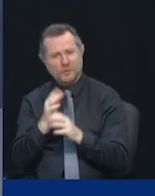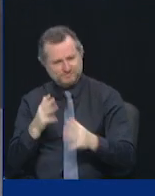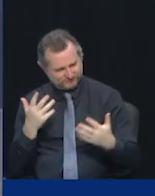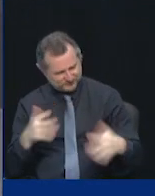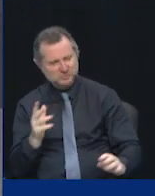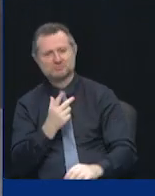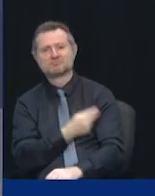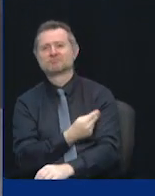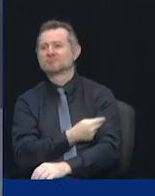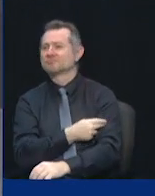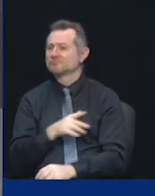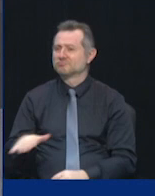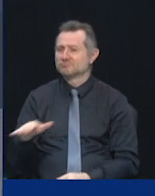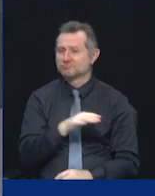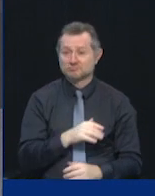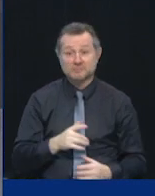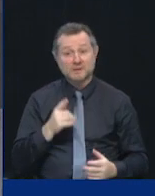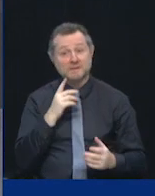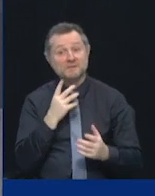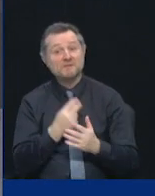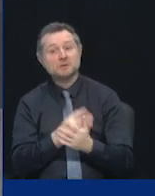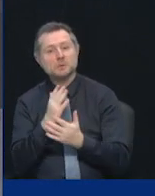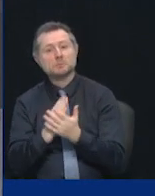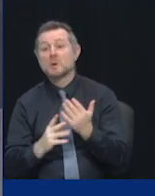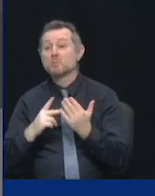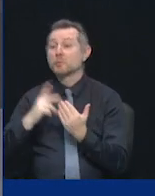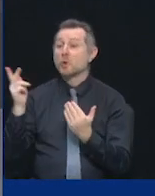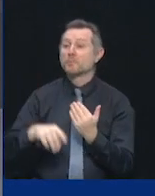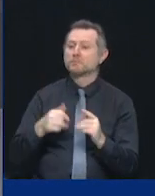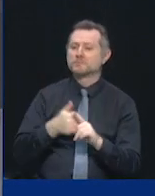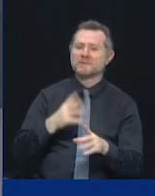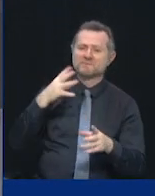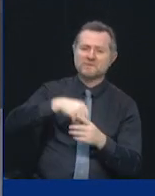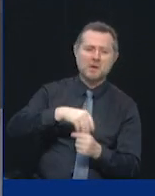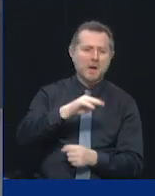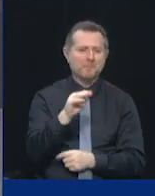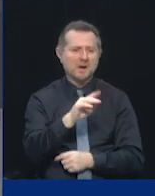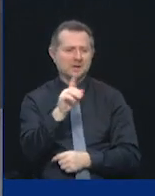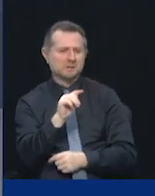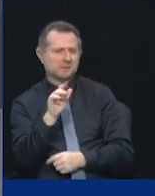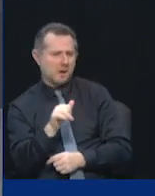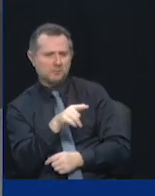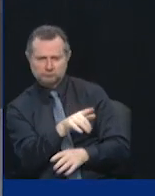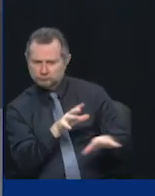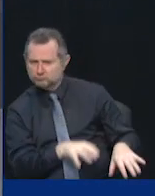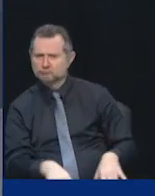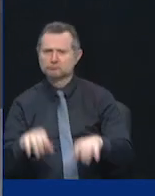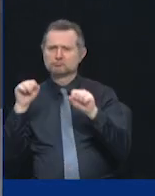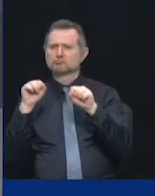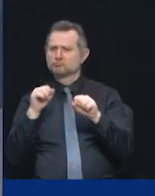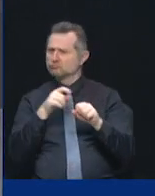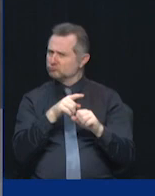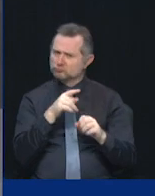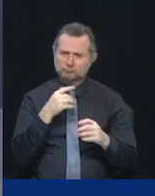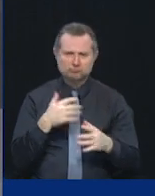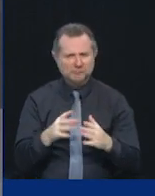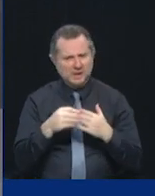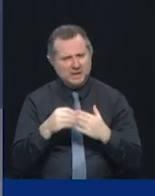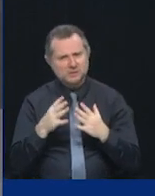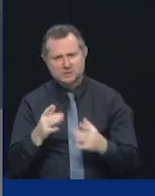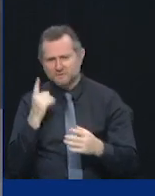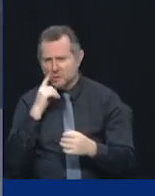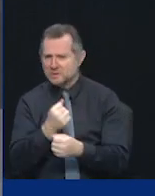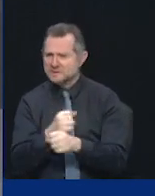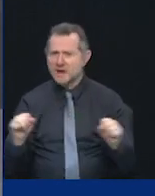efforts. Our vaccination program is part of the MTA's nation-leading and overall transit COVID safety. That also includes